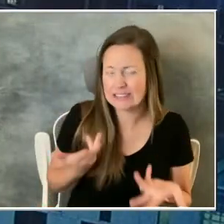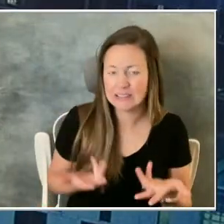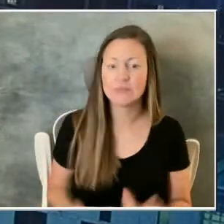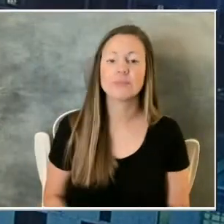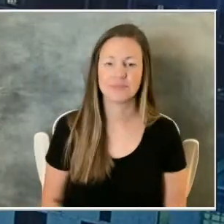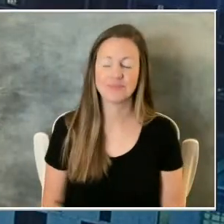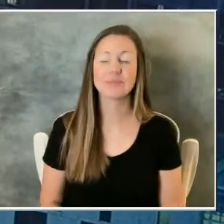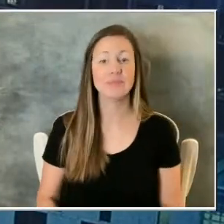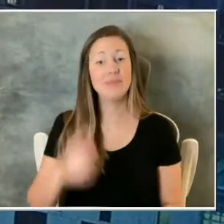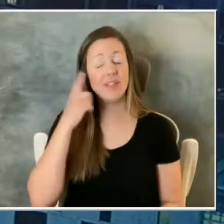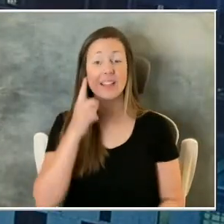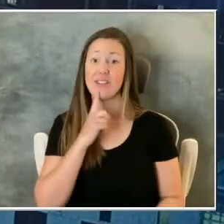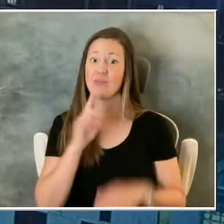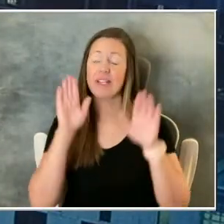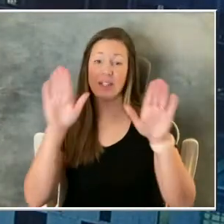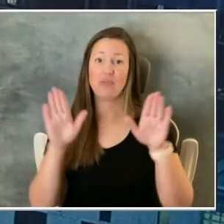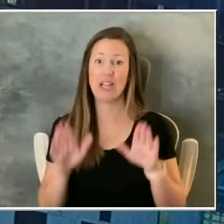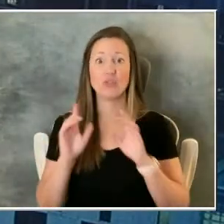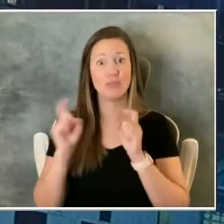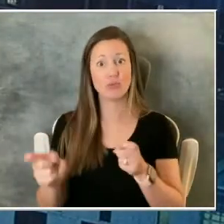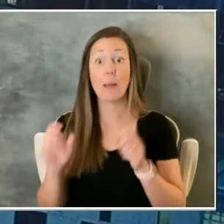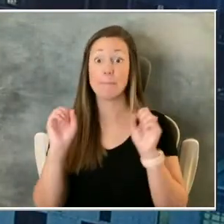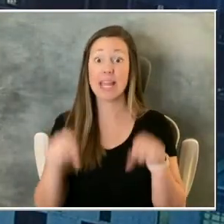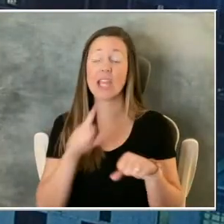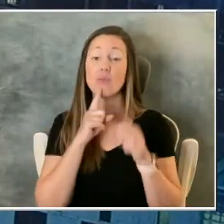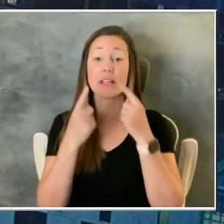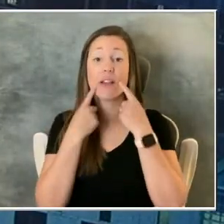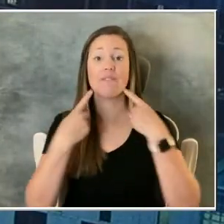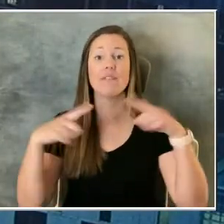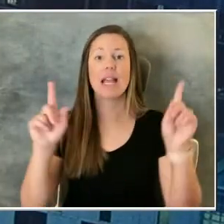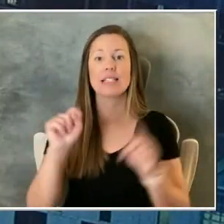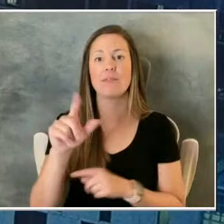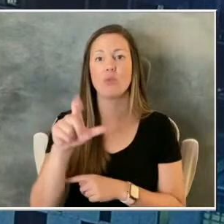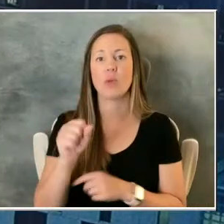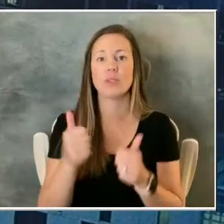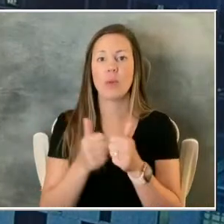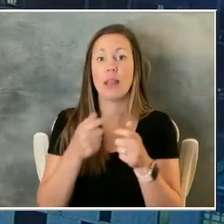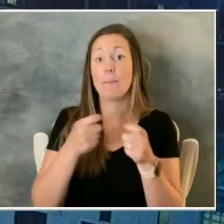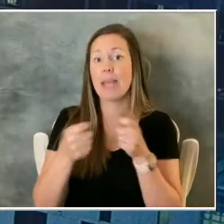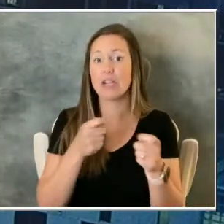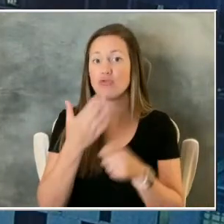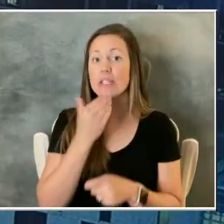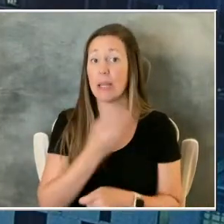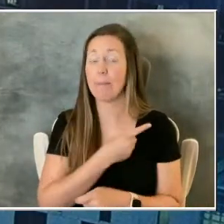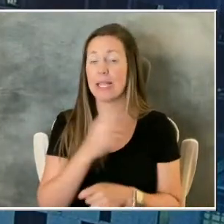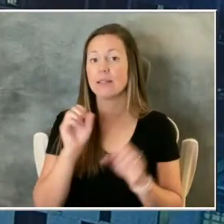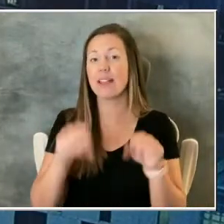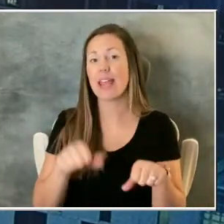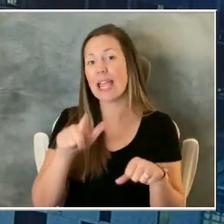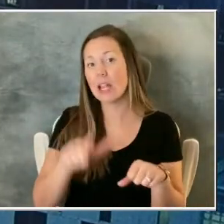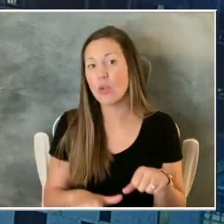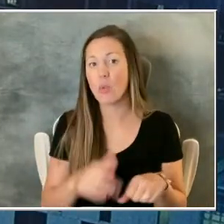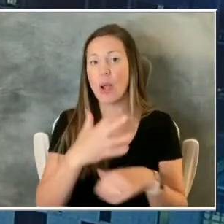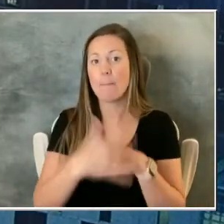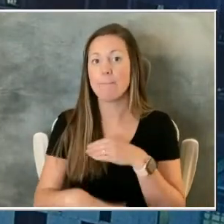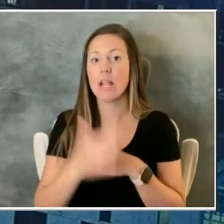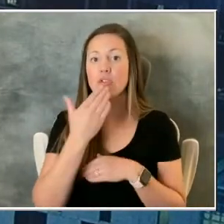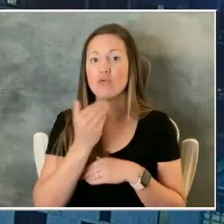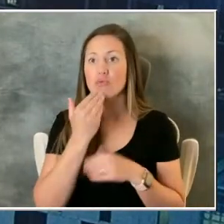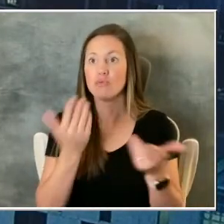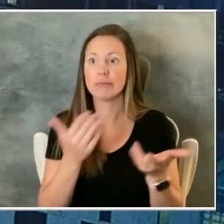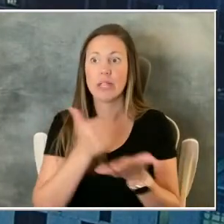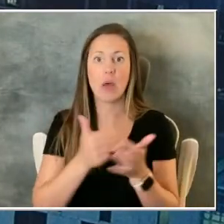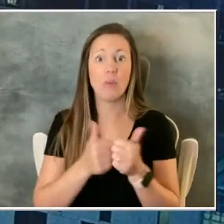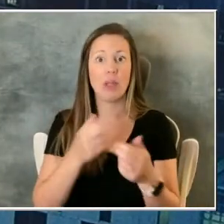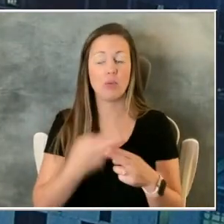prescribe. They can be really effective tools at managing diabetes. They can lower blood glucose. They can help with weight loss. Mounjaro is approved